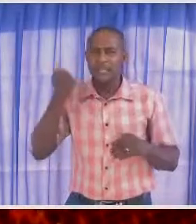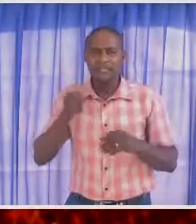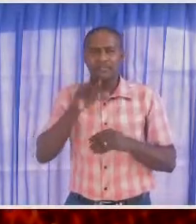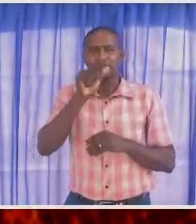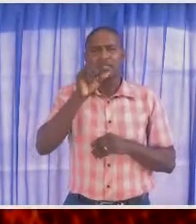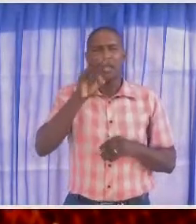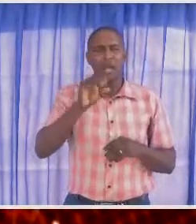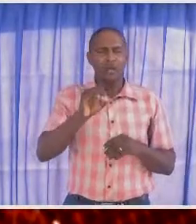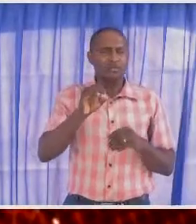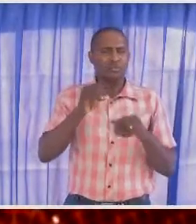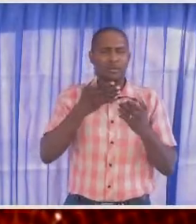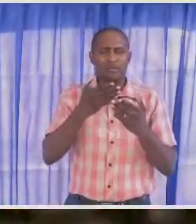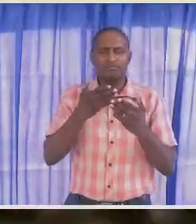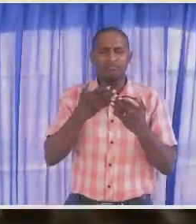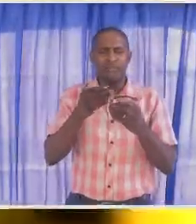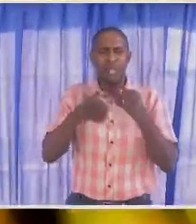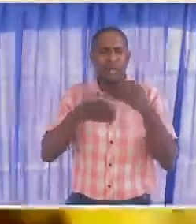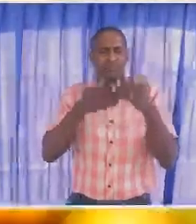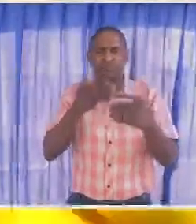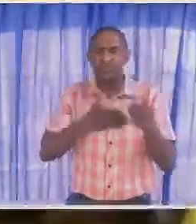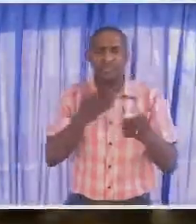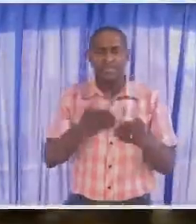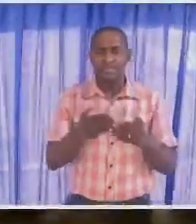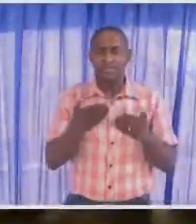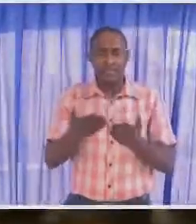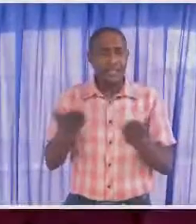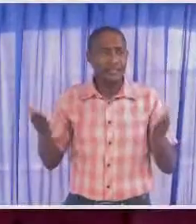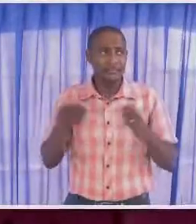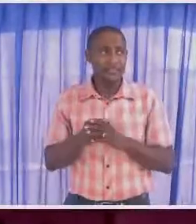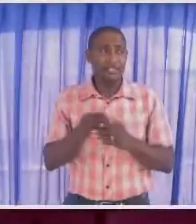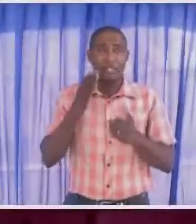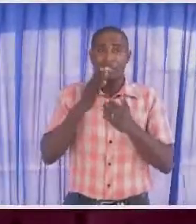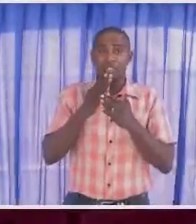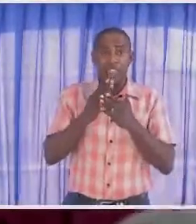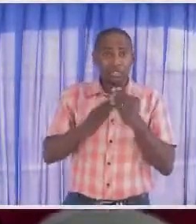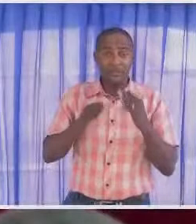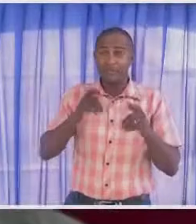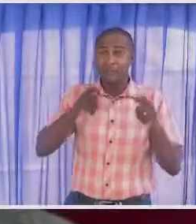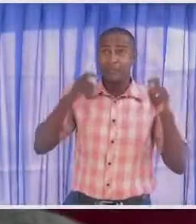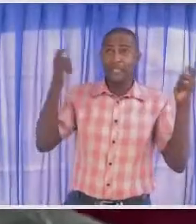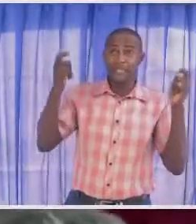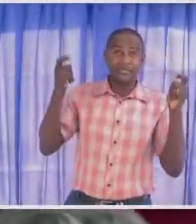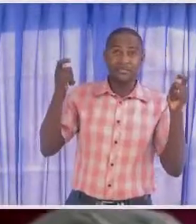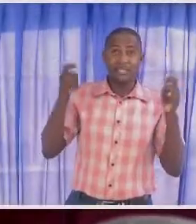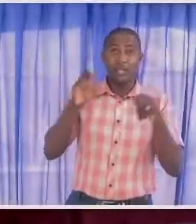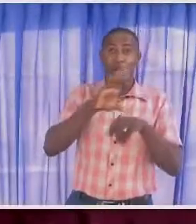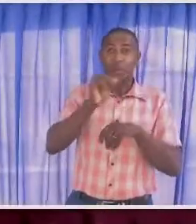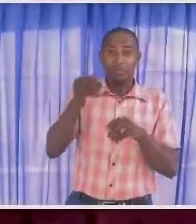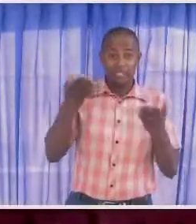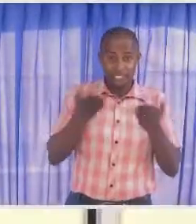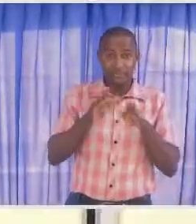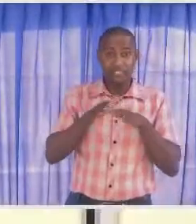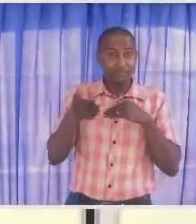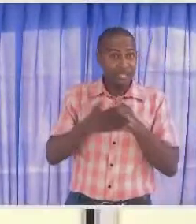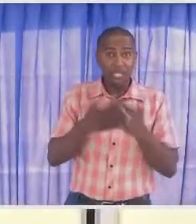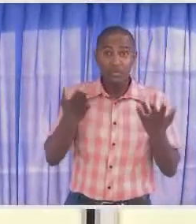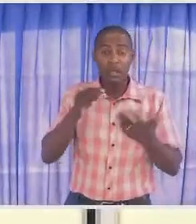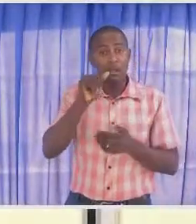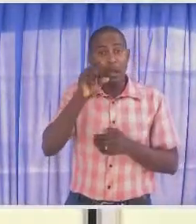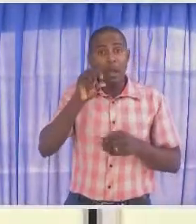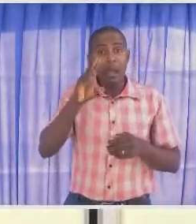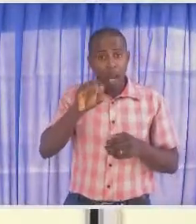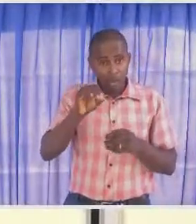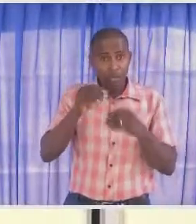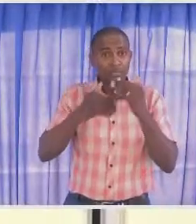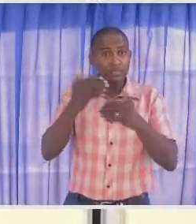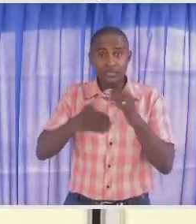agro-processed items you can find already. Some of the biggest companies in Jamaica are agro-processing companies. But again, we don't